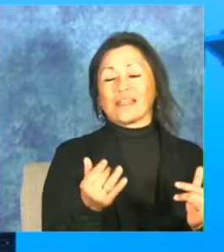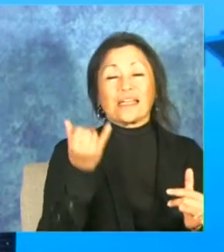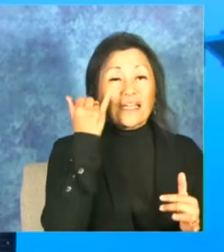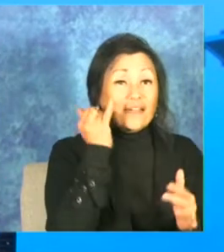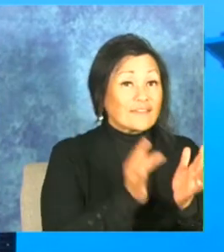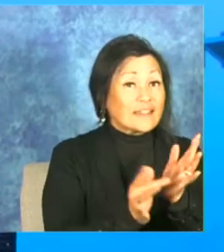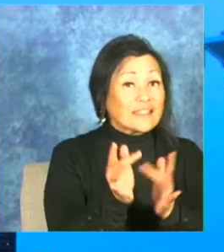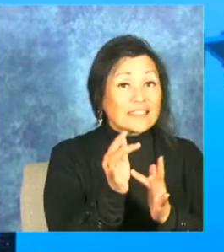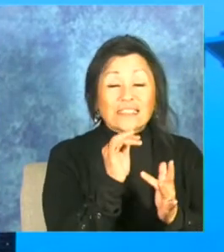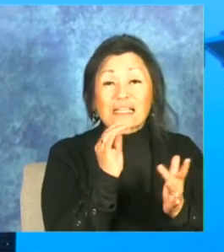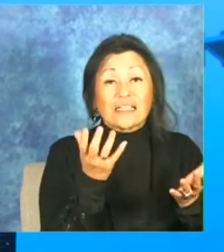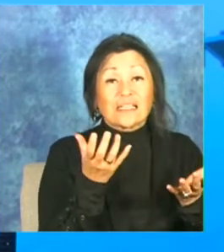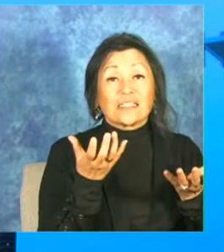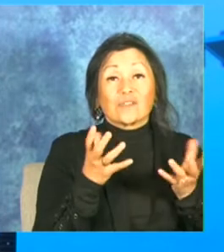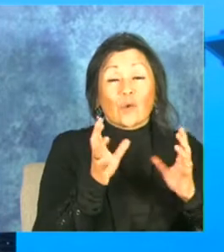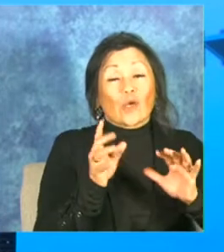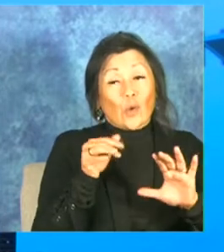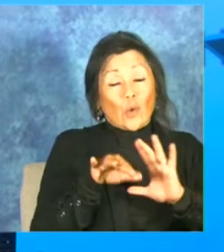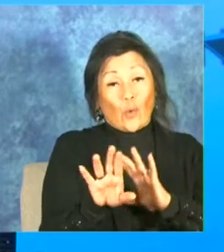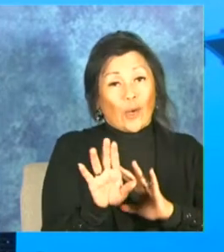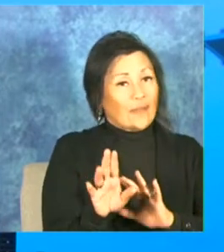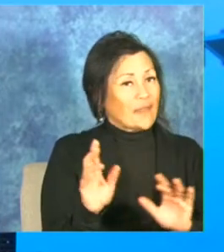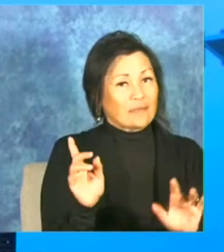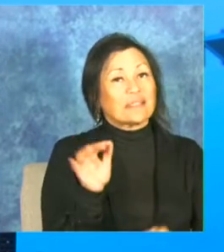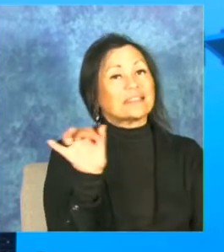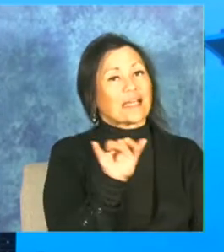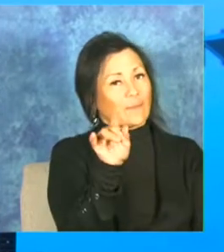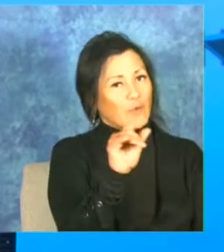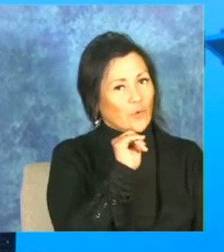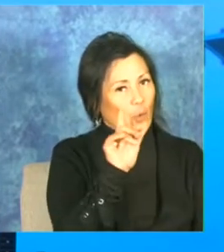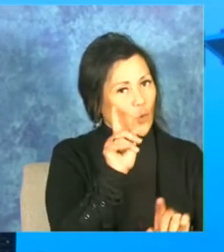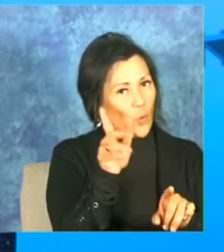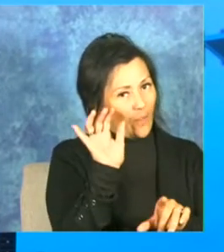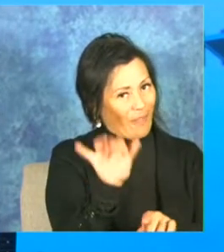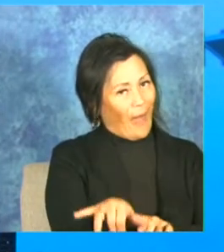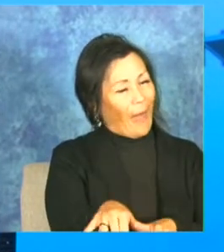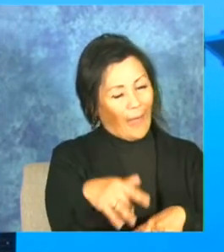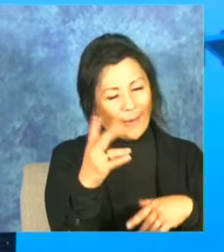If Jesus doesn't want to go in there, you ought not be going in there either.